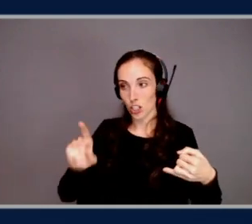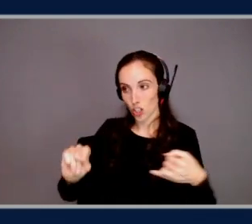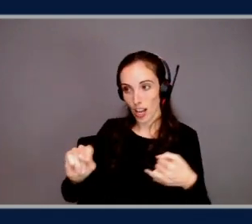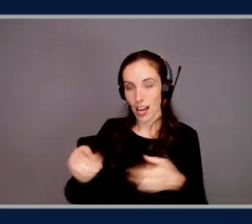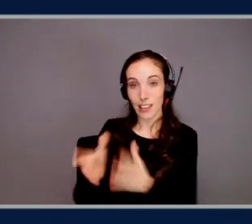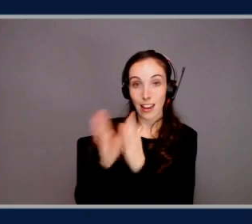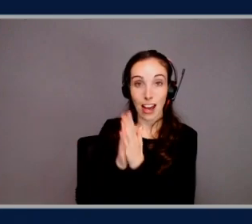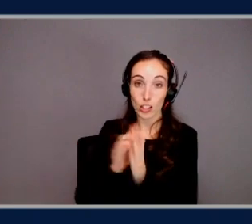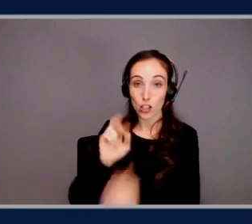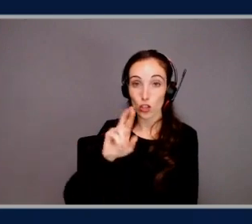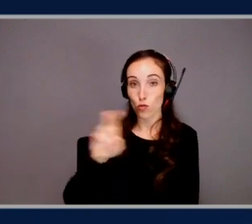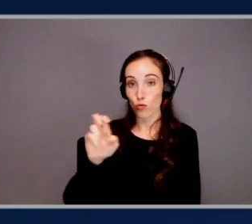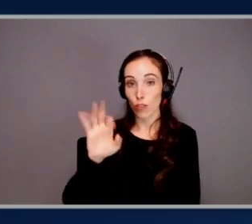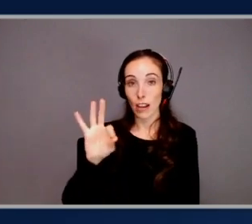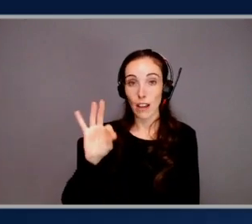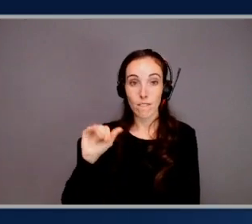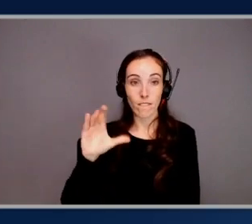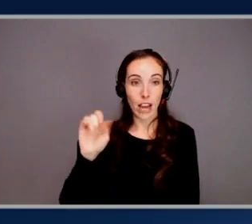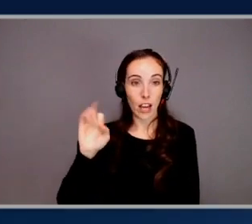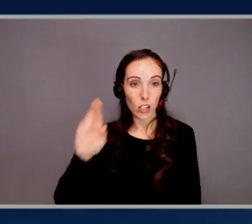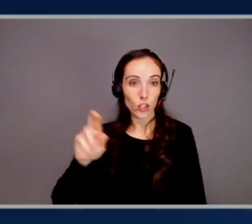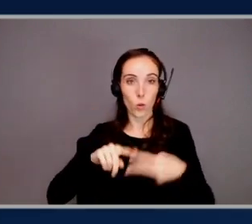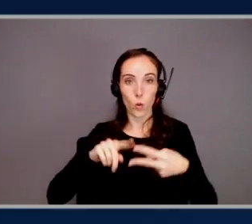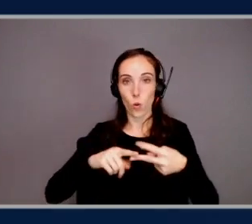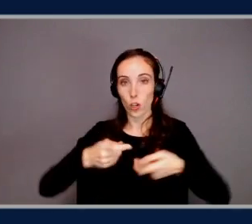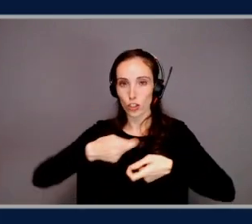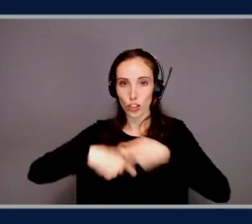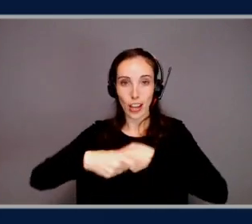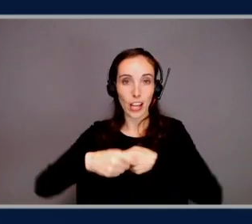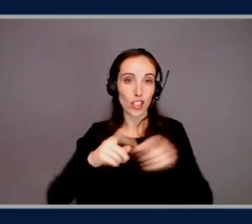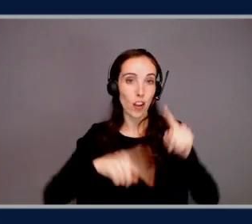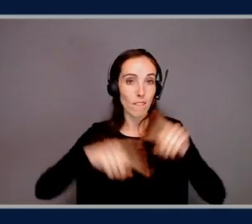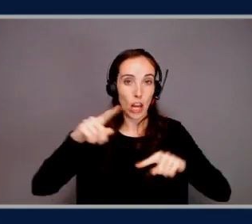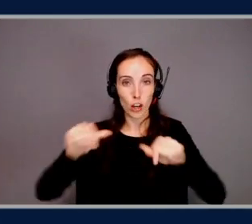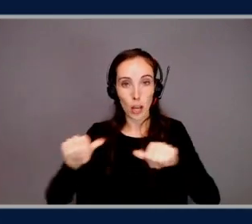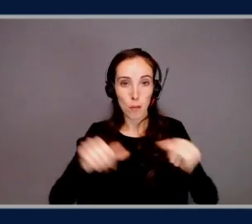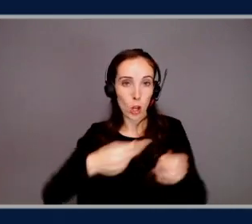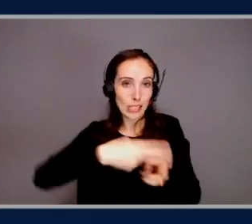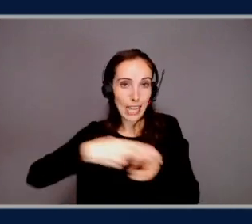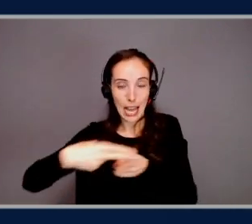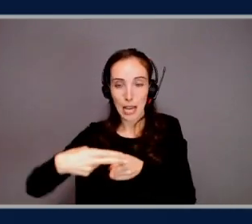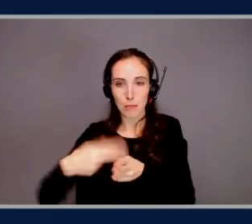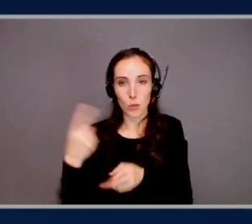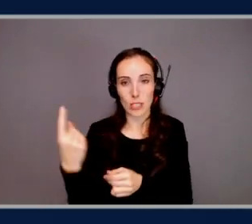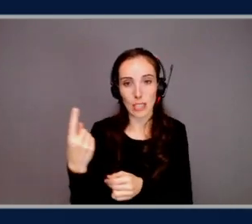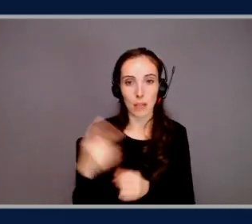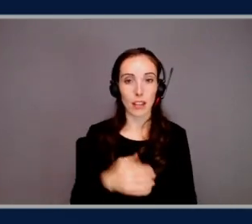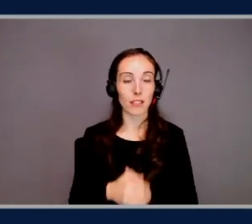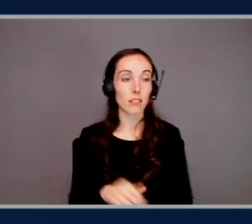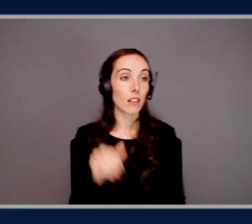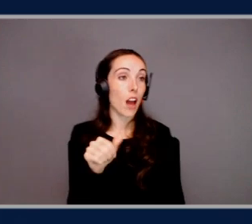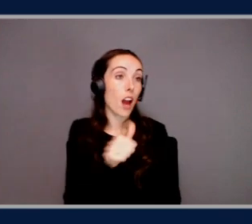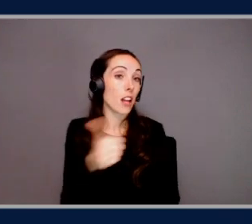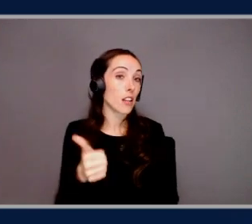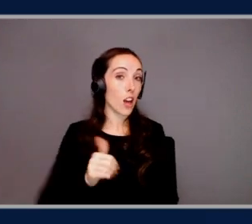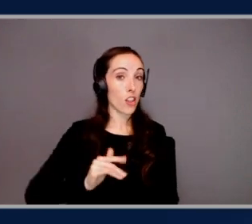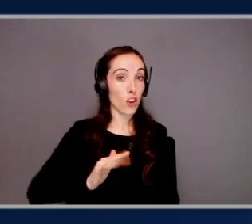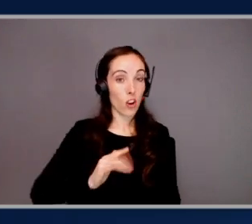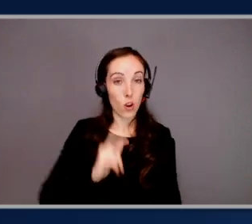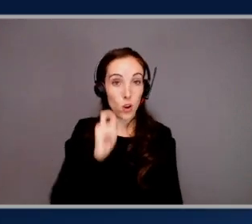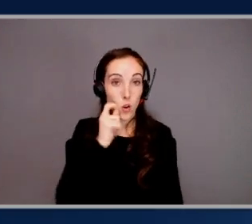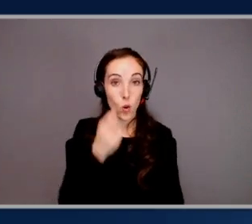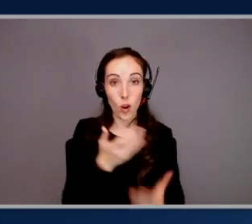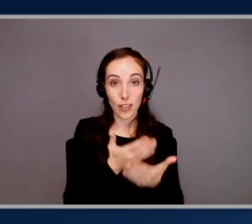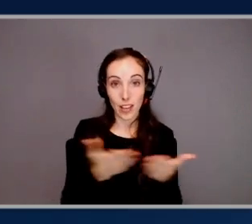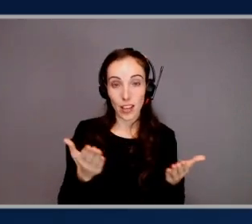something or change variable names or do something along those lines, right? Yeah. One of the coolest things about the features we showed you today is they're all available in the